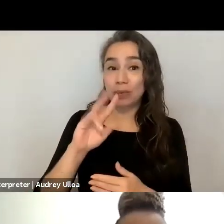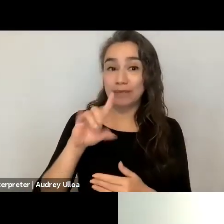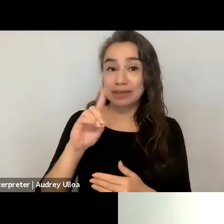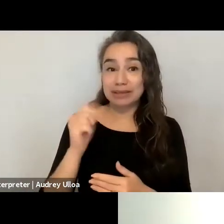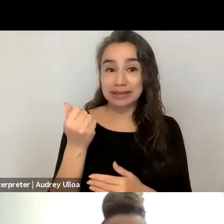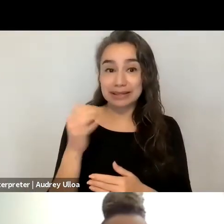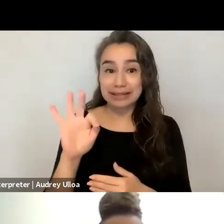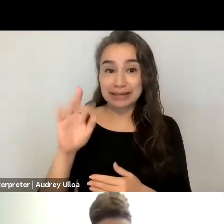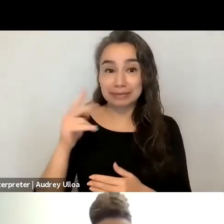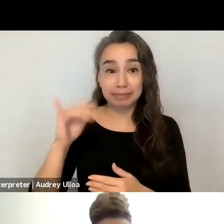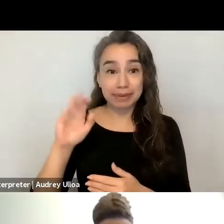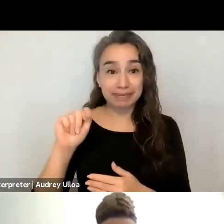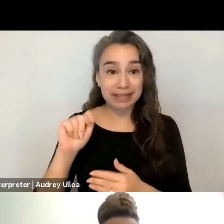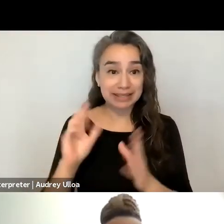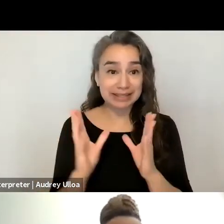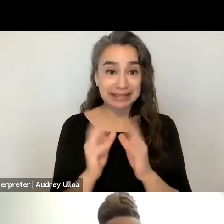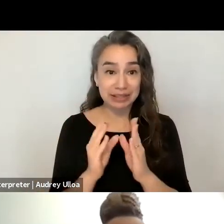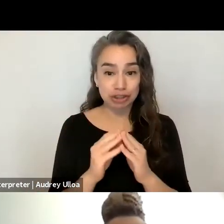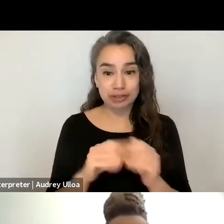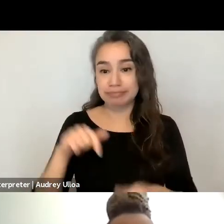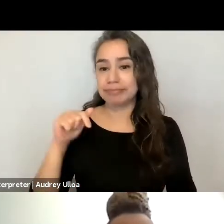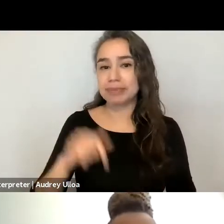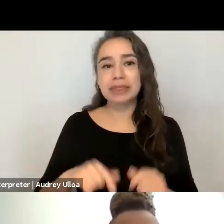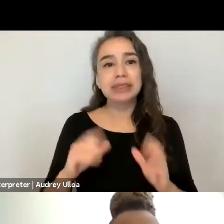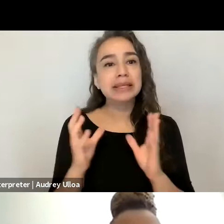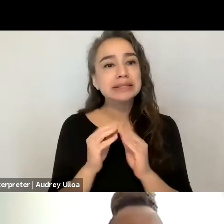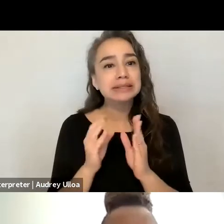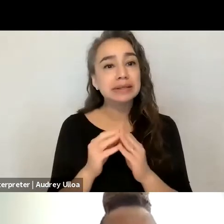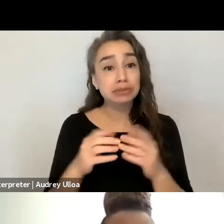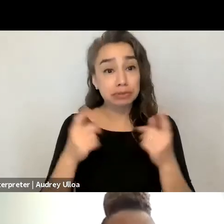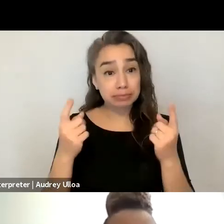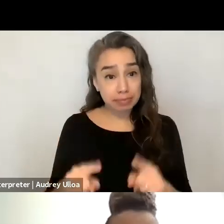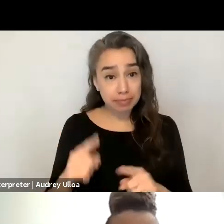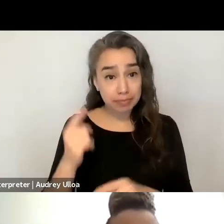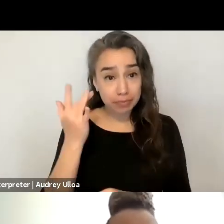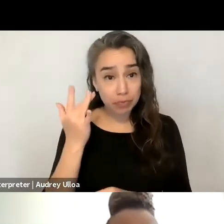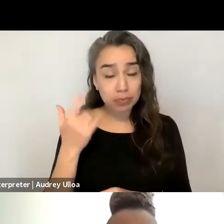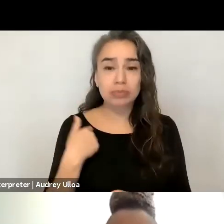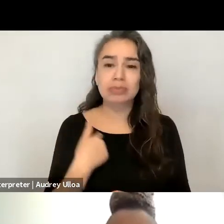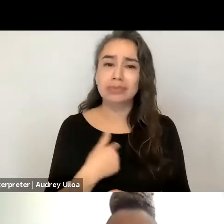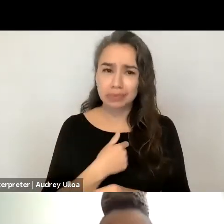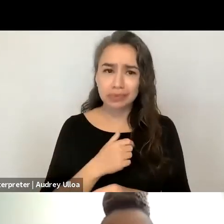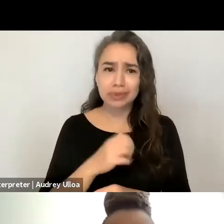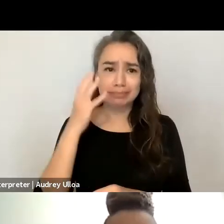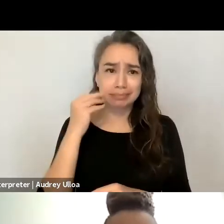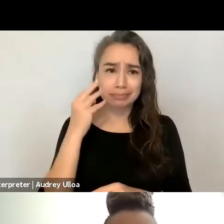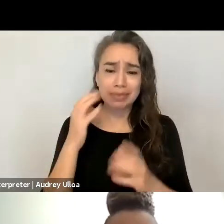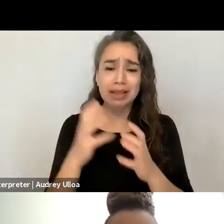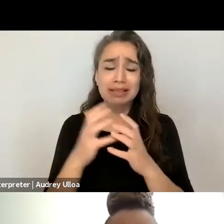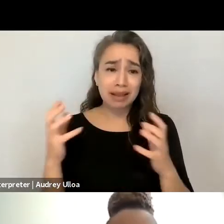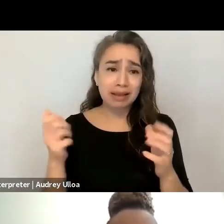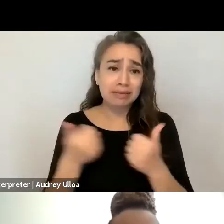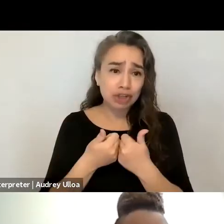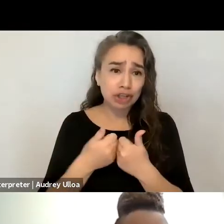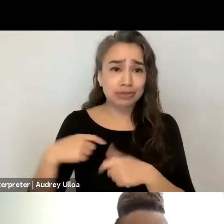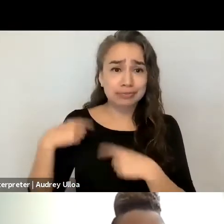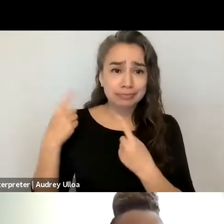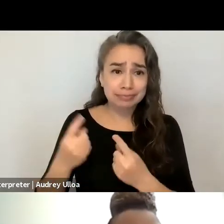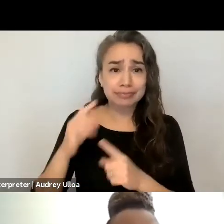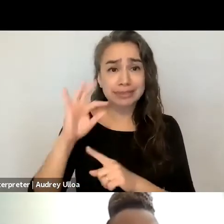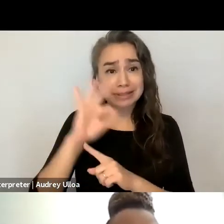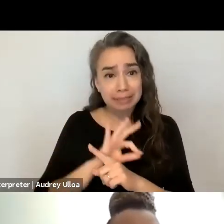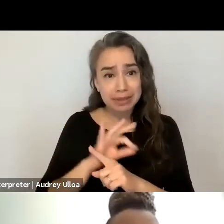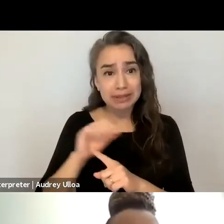session. And this session, of course, came about because we've had significant challenges over the past 9 or 10 months. And as